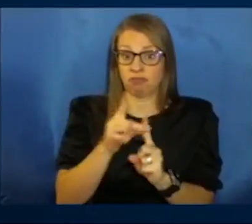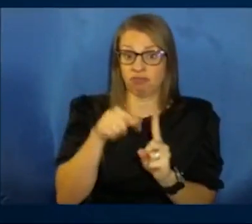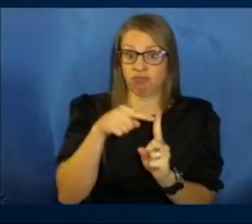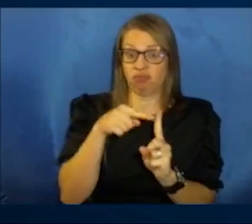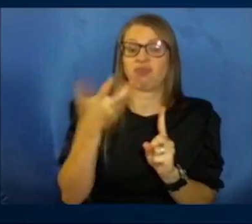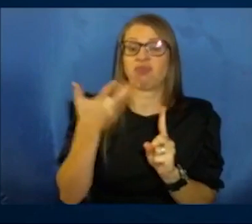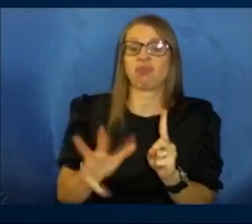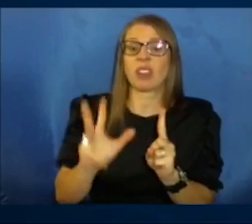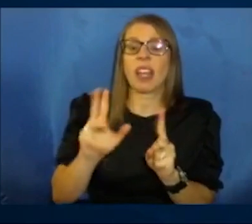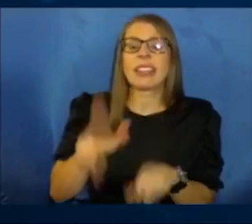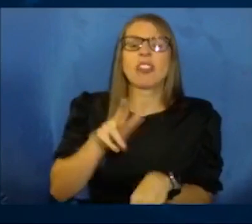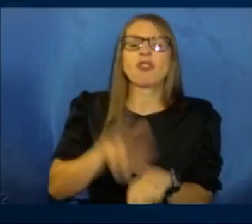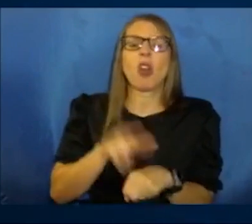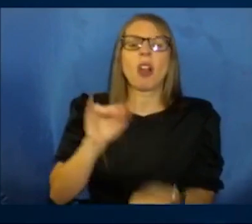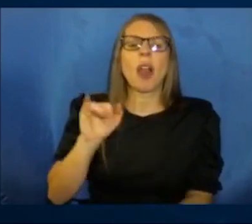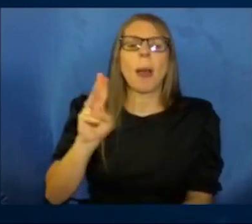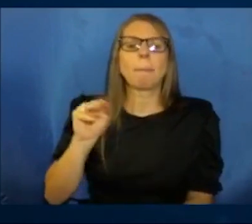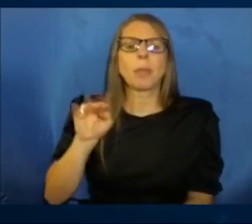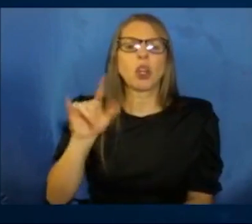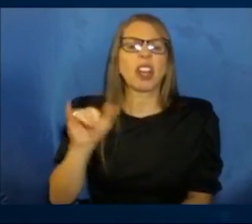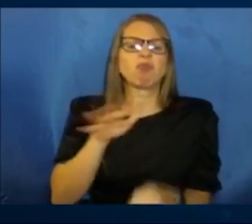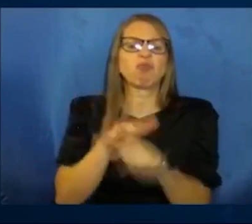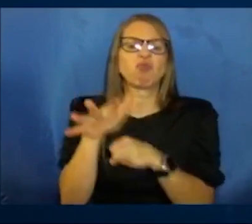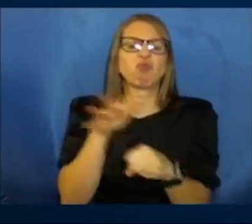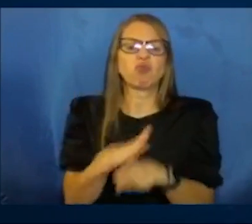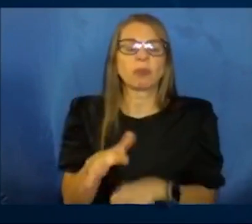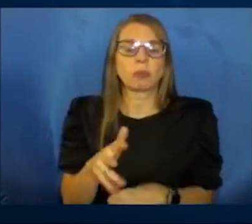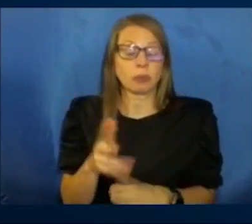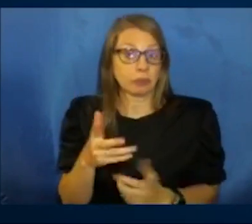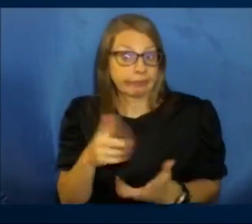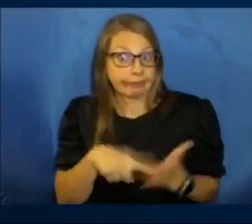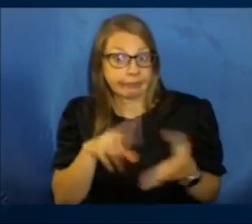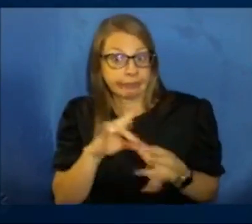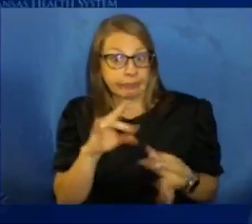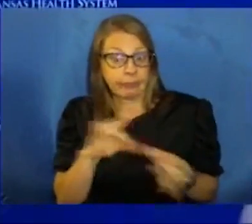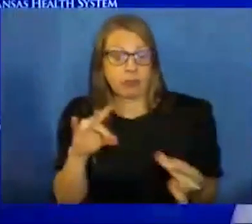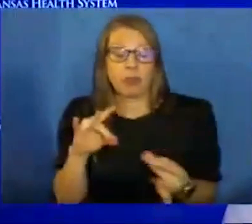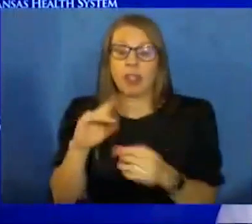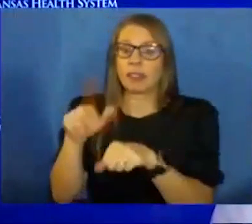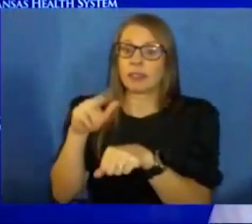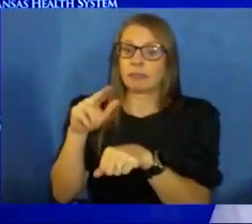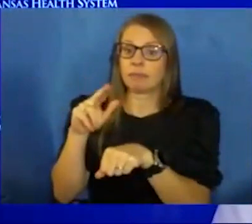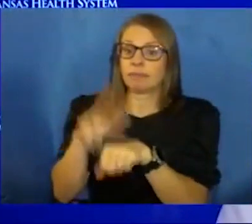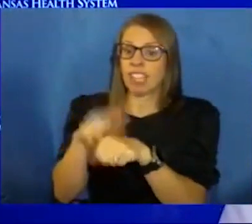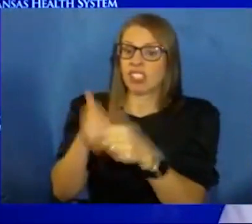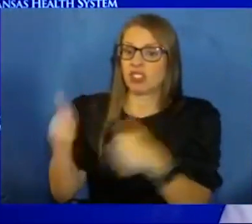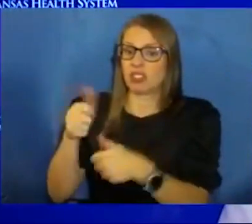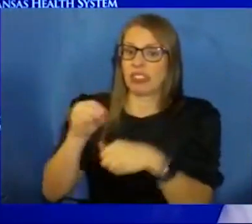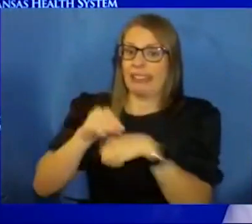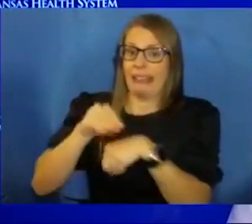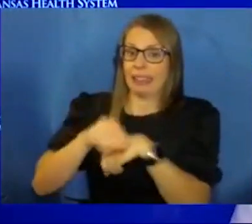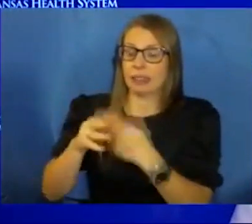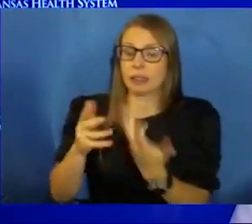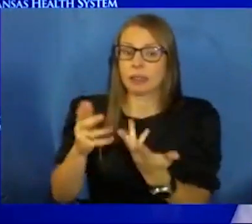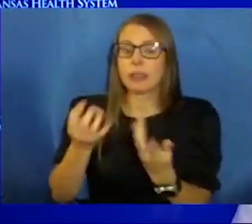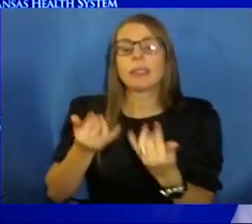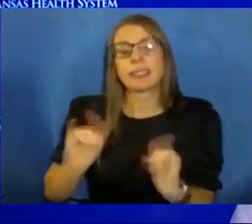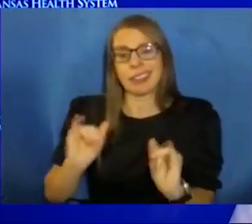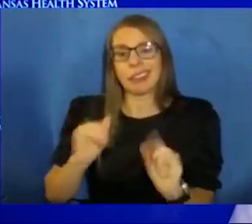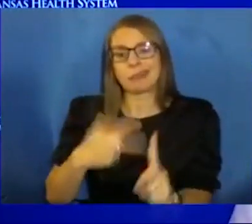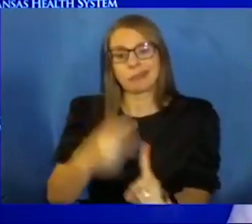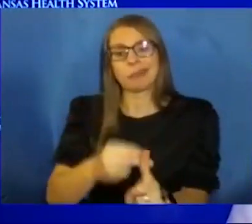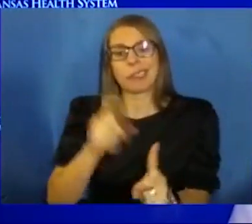anything else above and beyond that. Dr. Hawkinson, anything to add? No. Okay, I have one for you, though. Mm-hmm. What do you say to people who've had COVID and